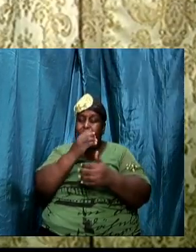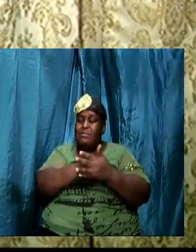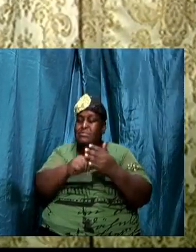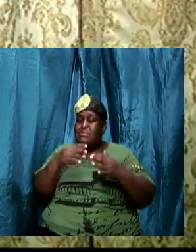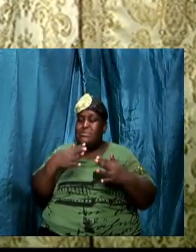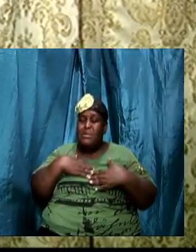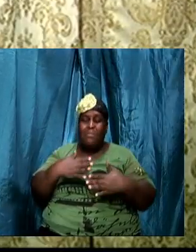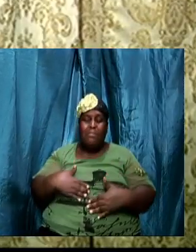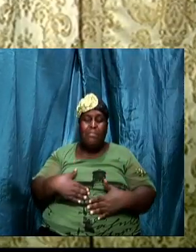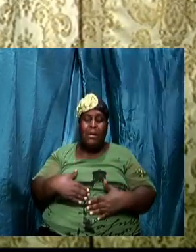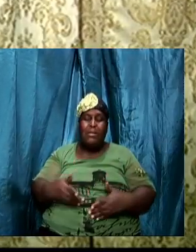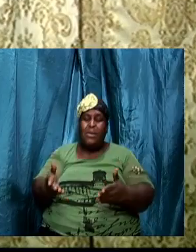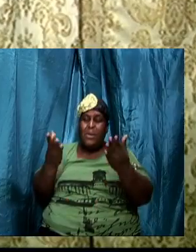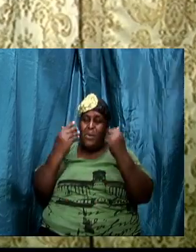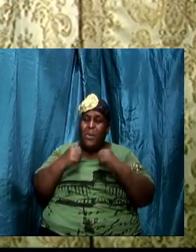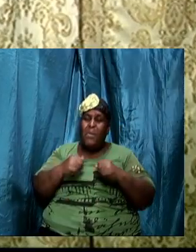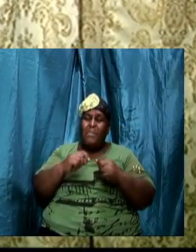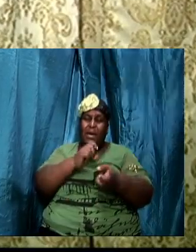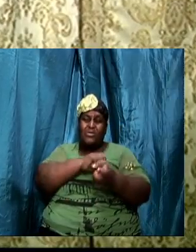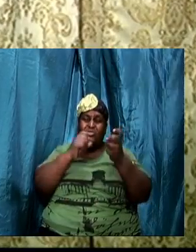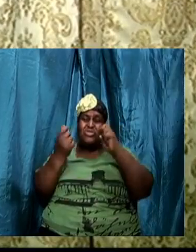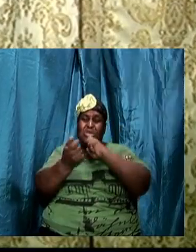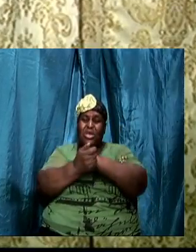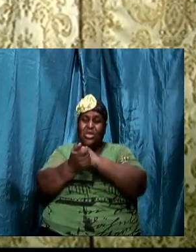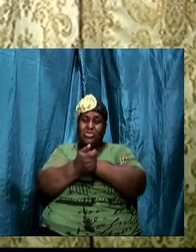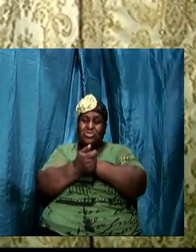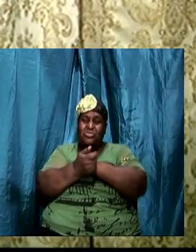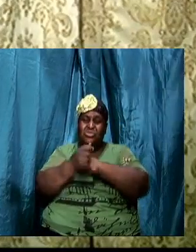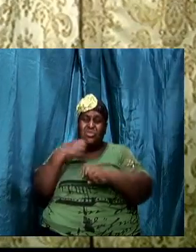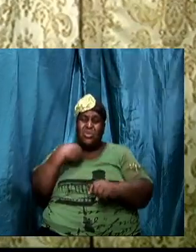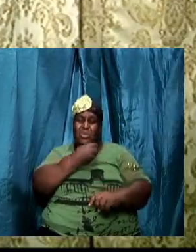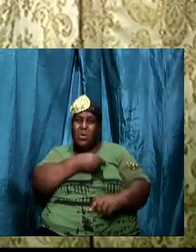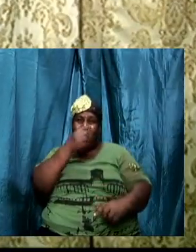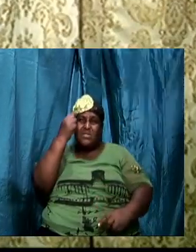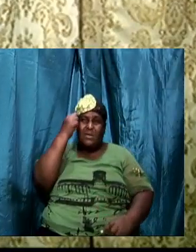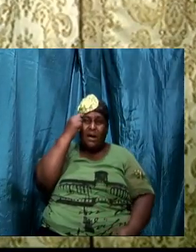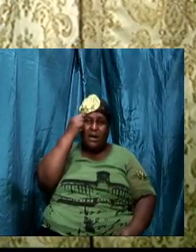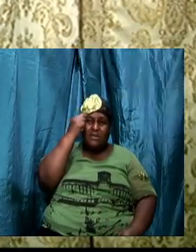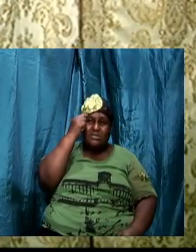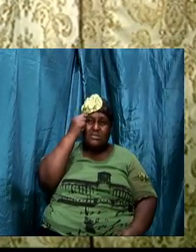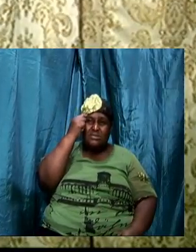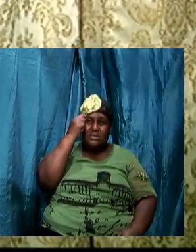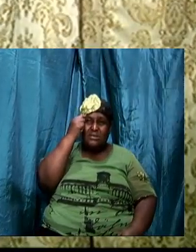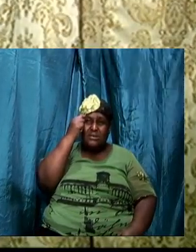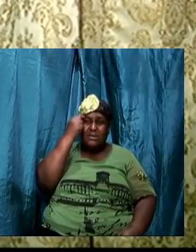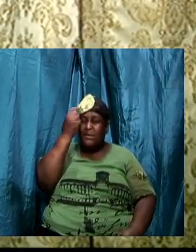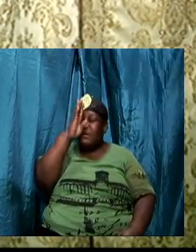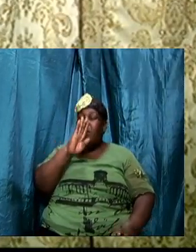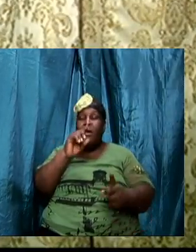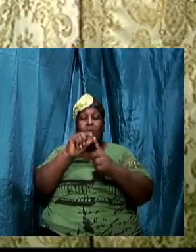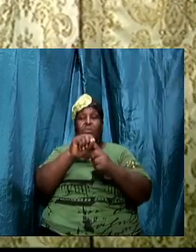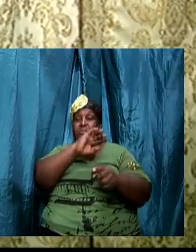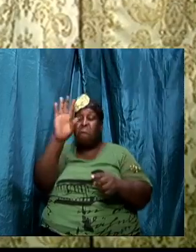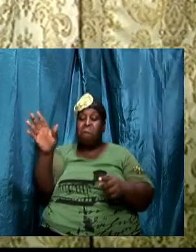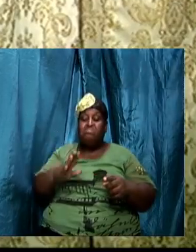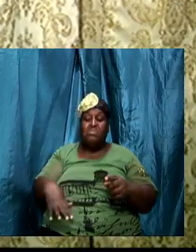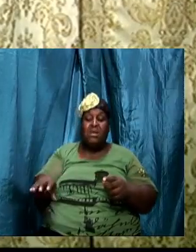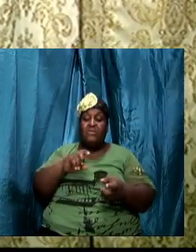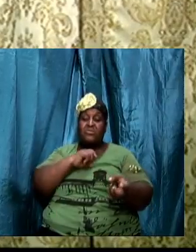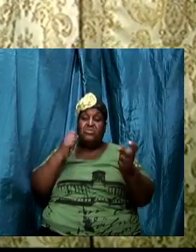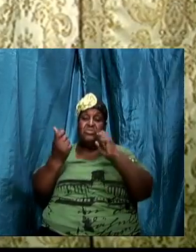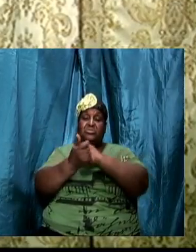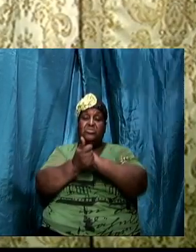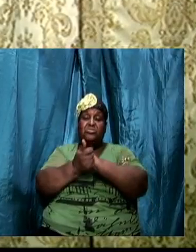position, because the position of the word remains the same. It never changes. It is the word